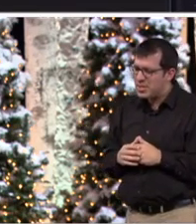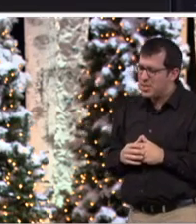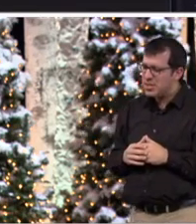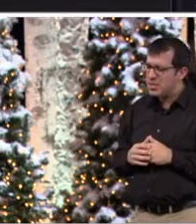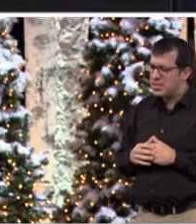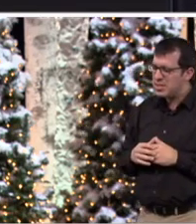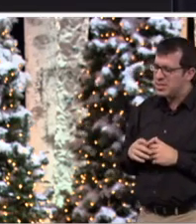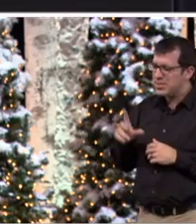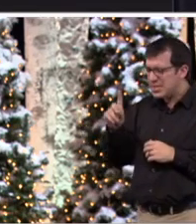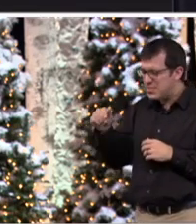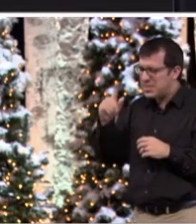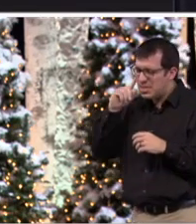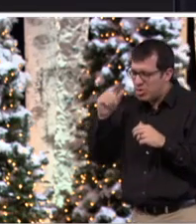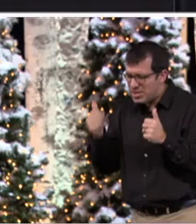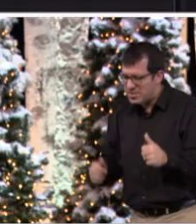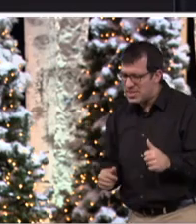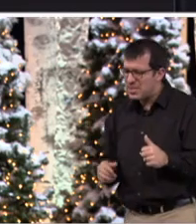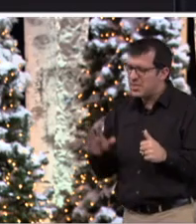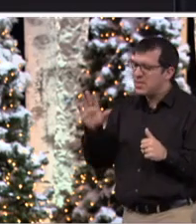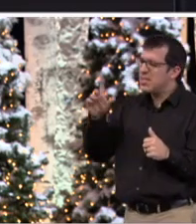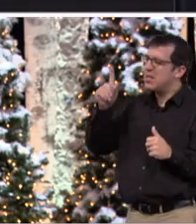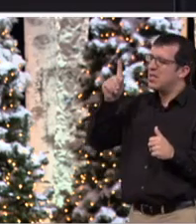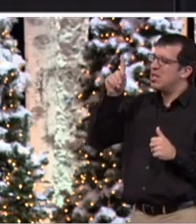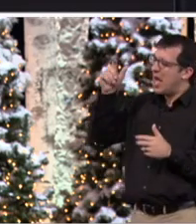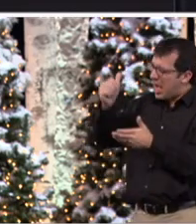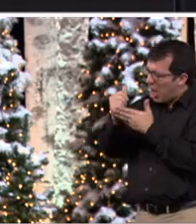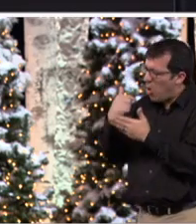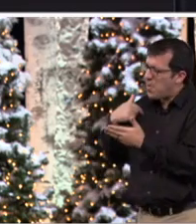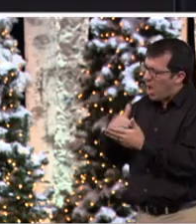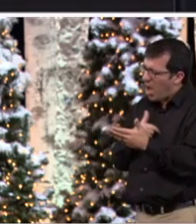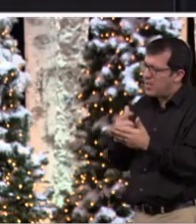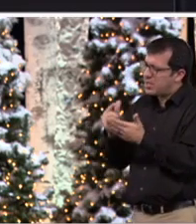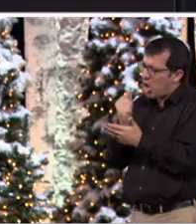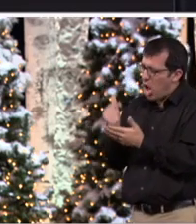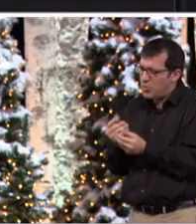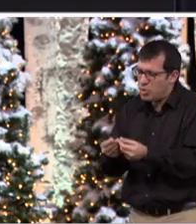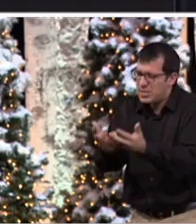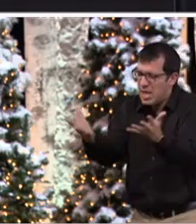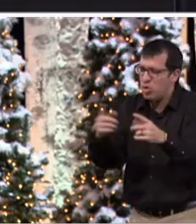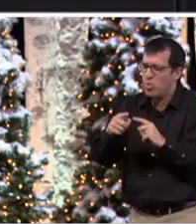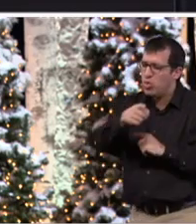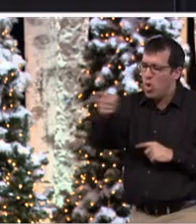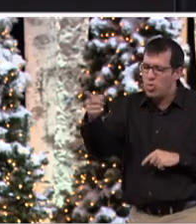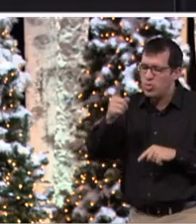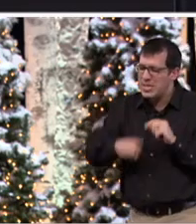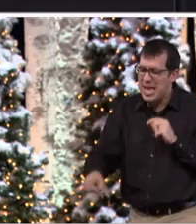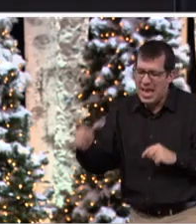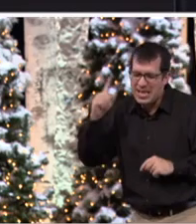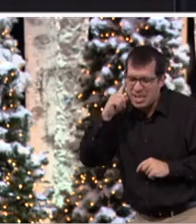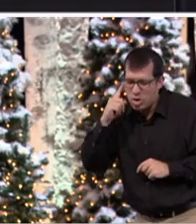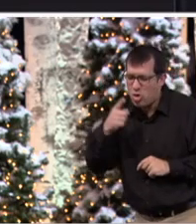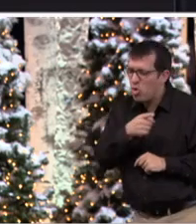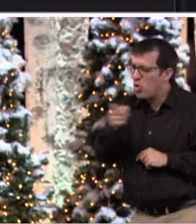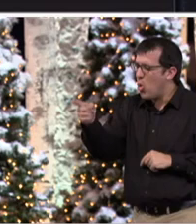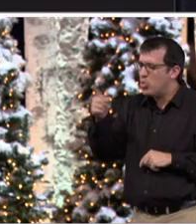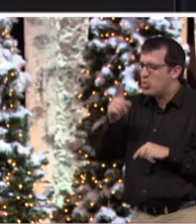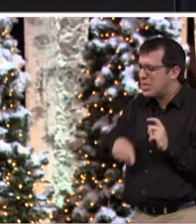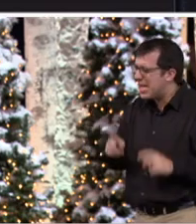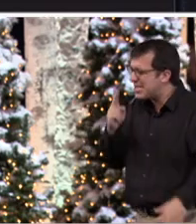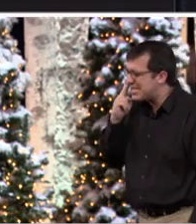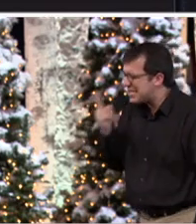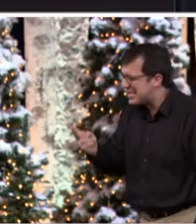disabilities. Help us take the gospel to those who can't hear, to those who can't see,